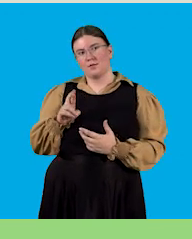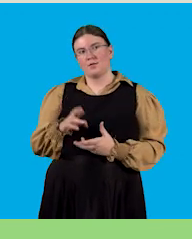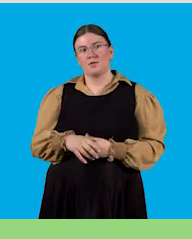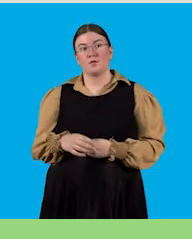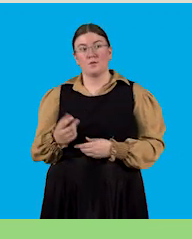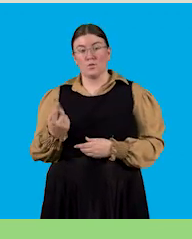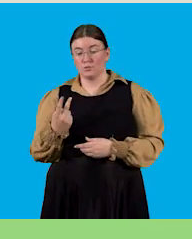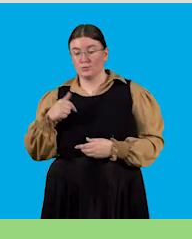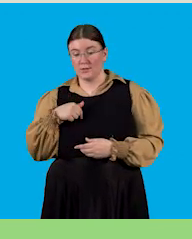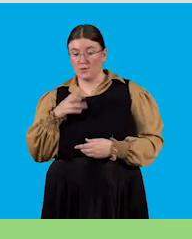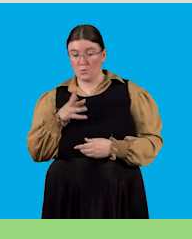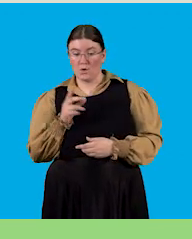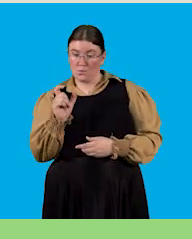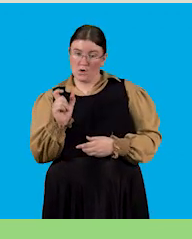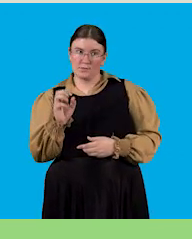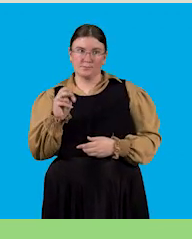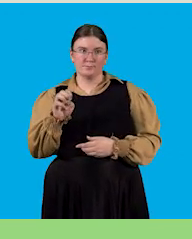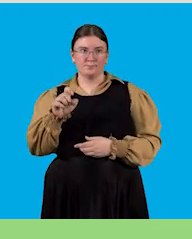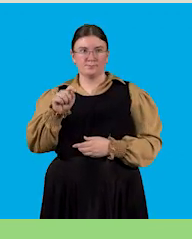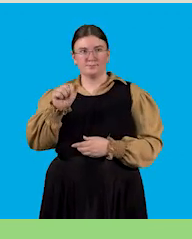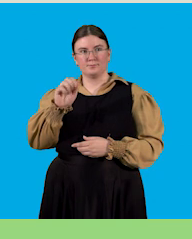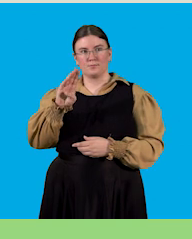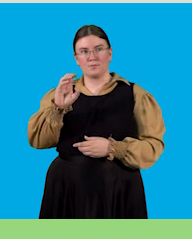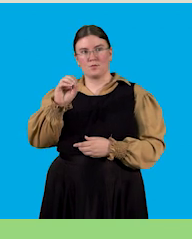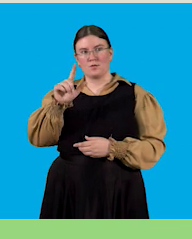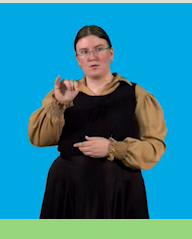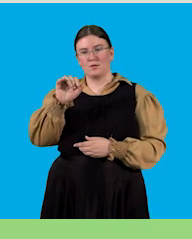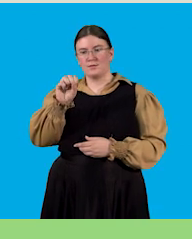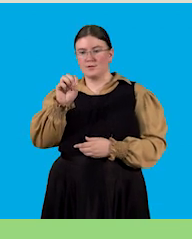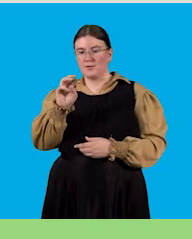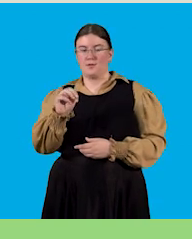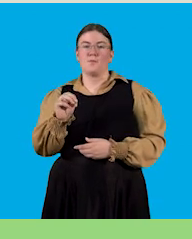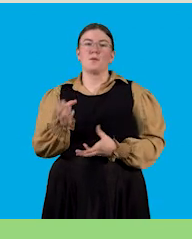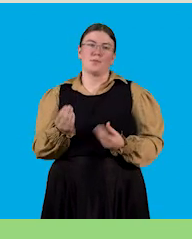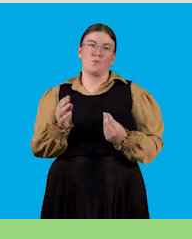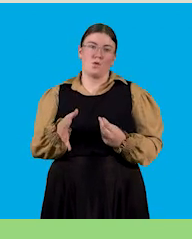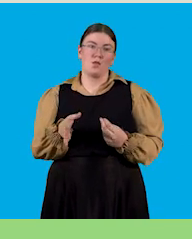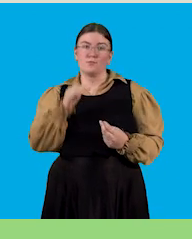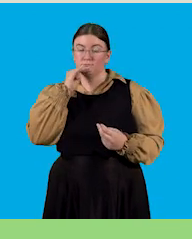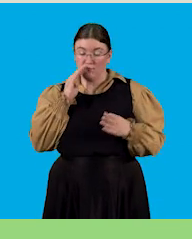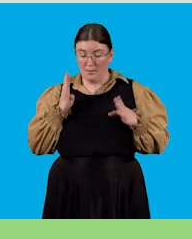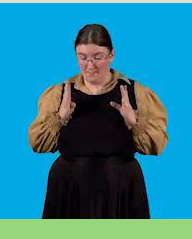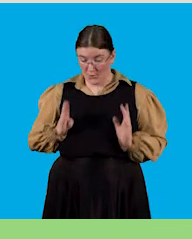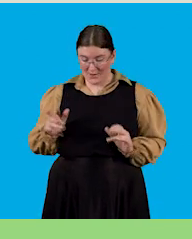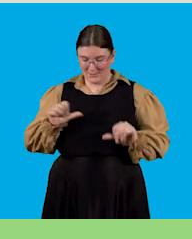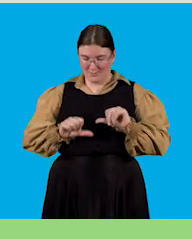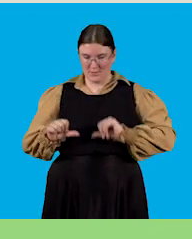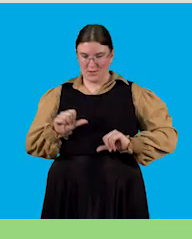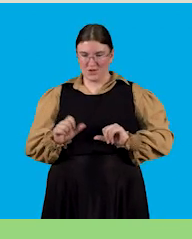the word metabolism, which refers to all the chemical reactions in the body.